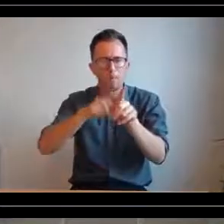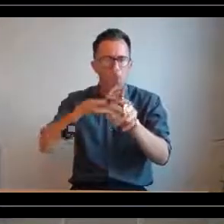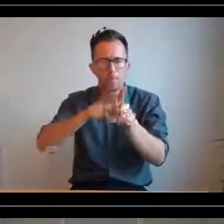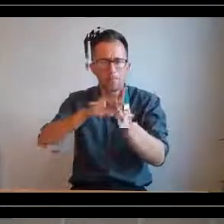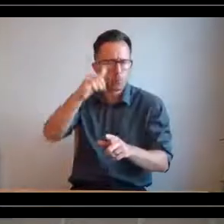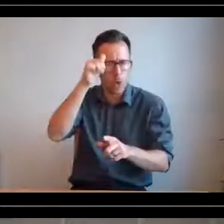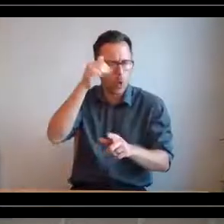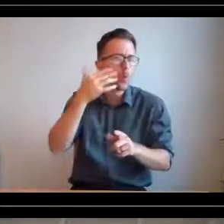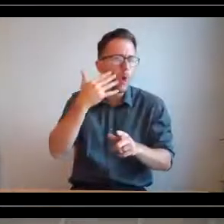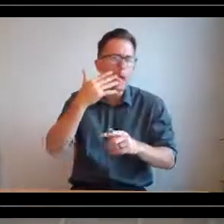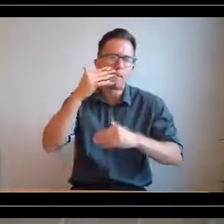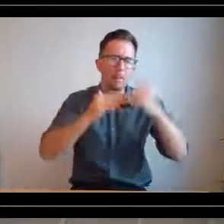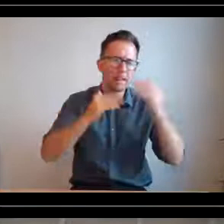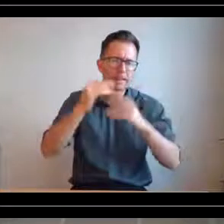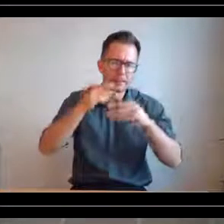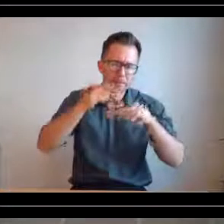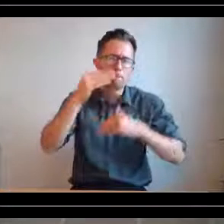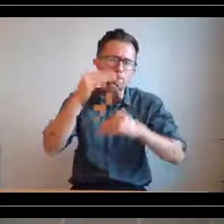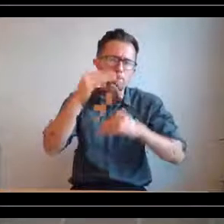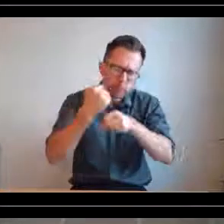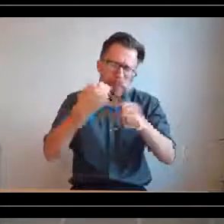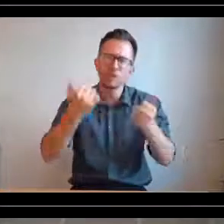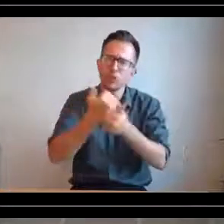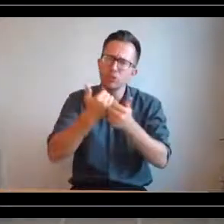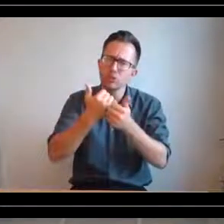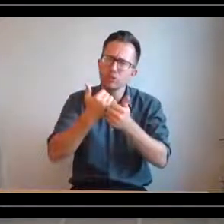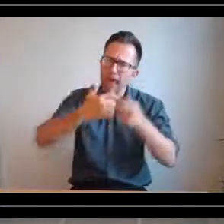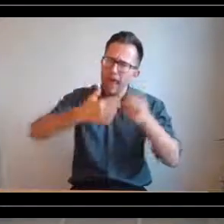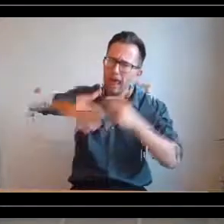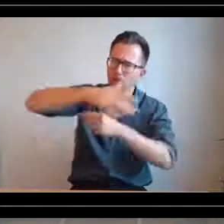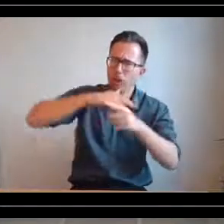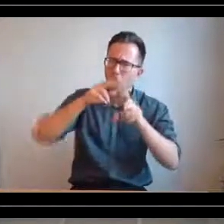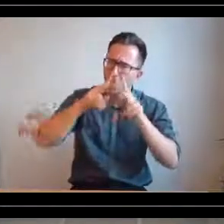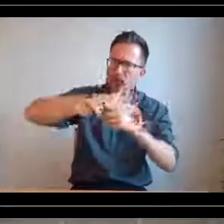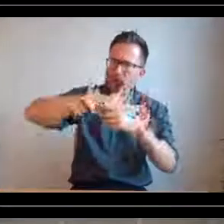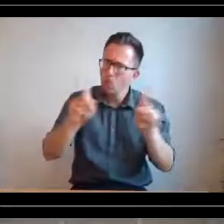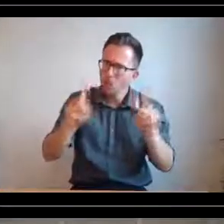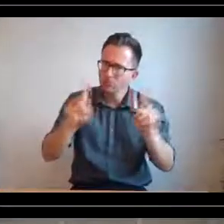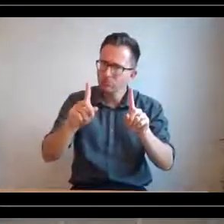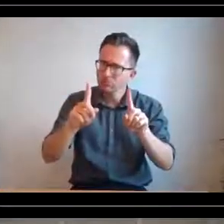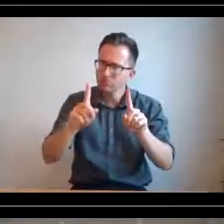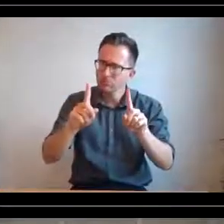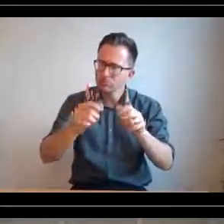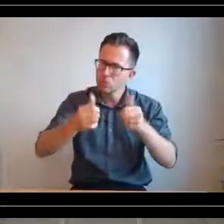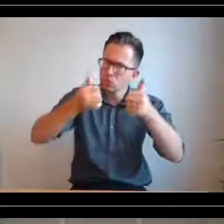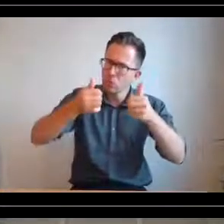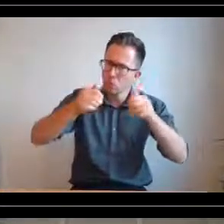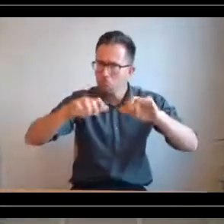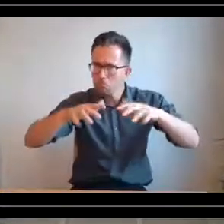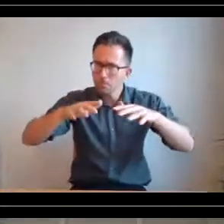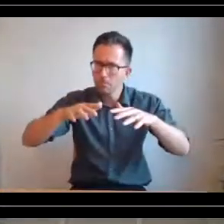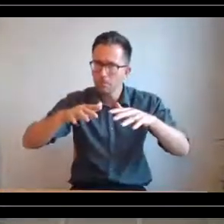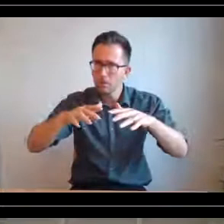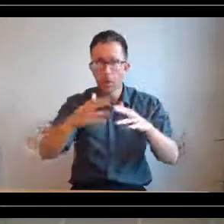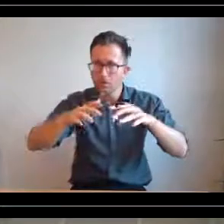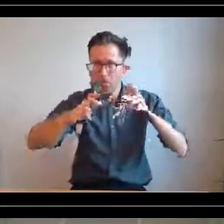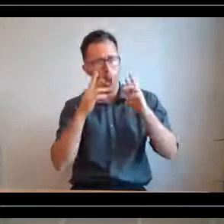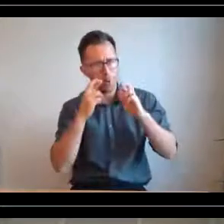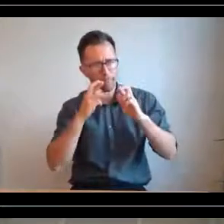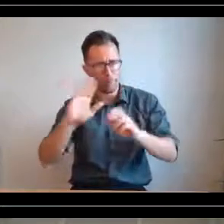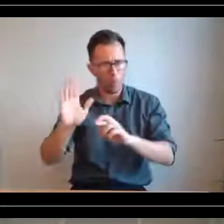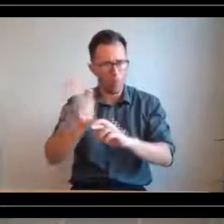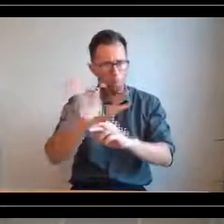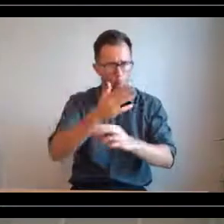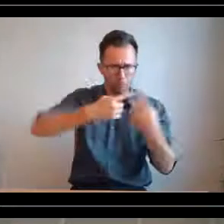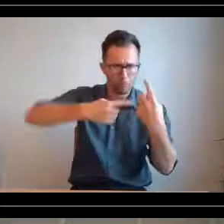years later. Steve, is that something you can help with? Yes, well, I hope they will be around to share